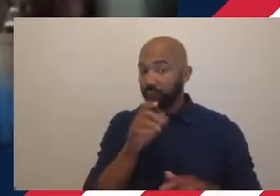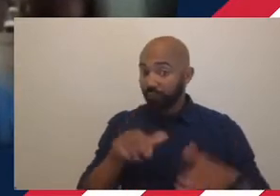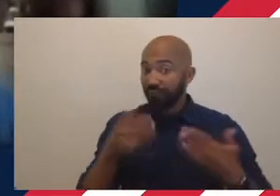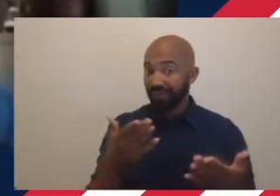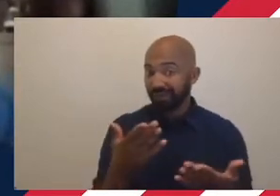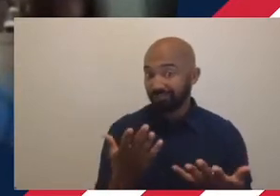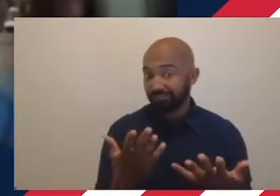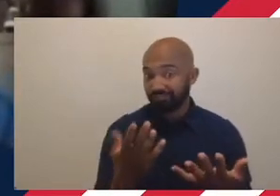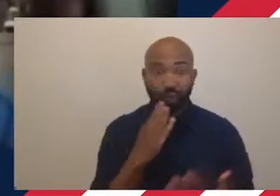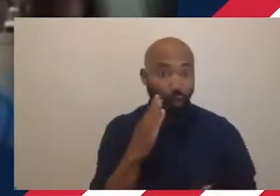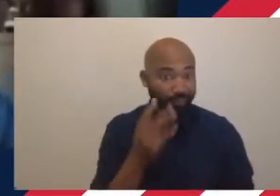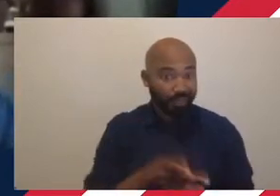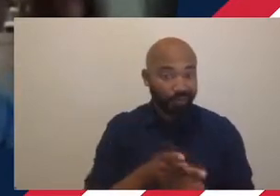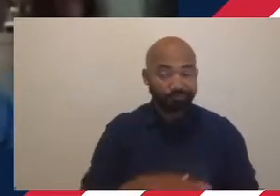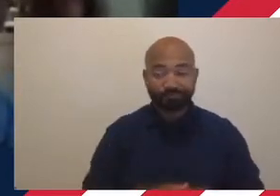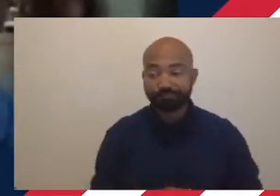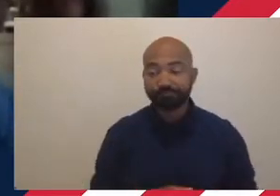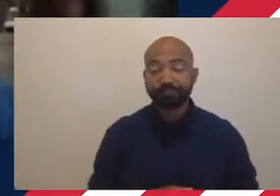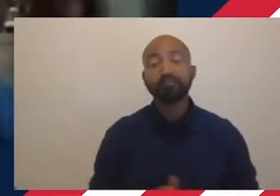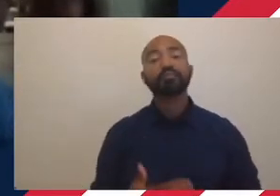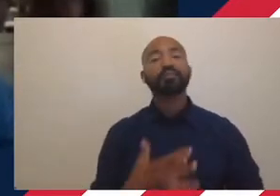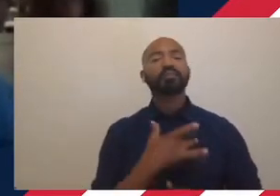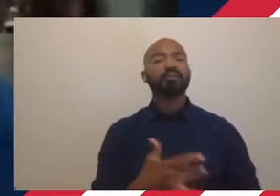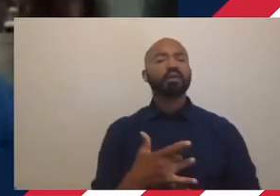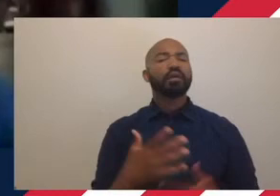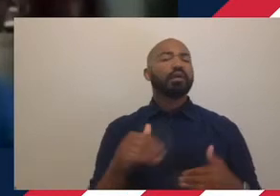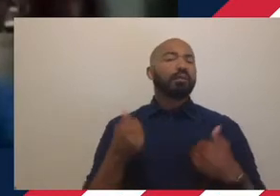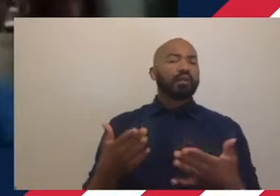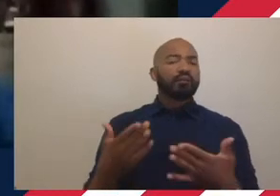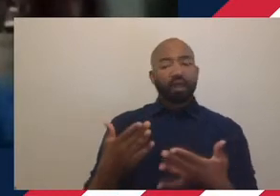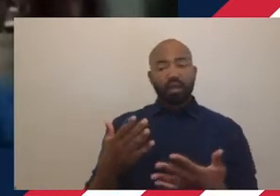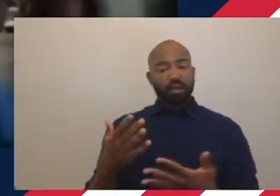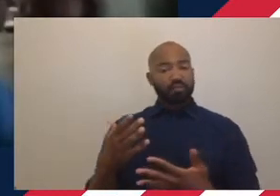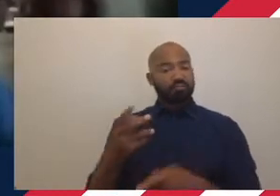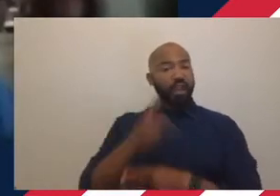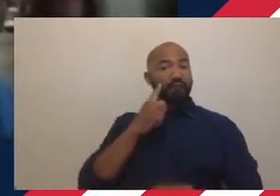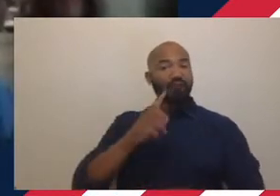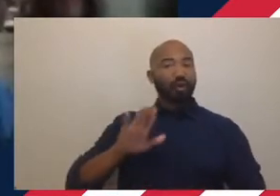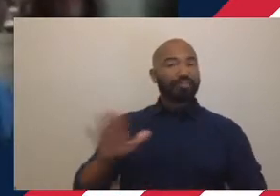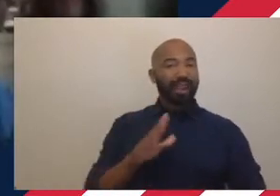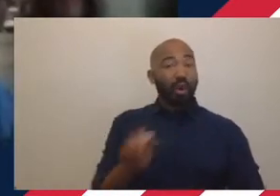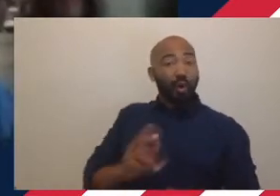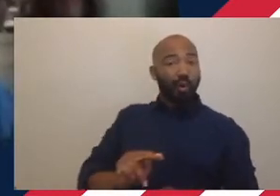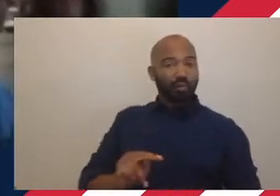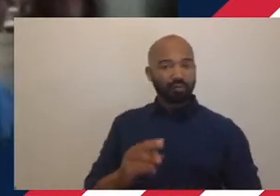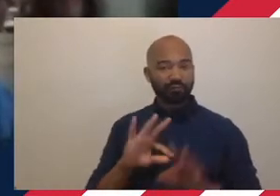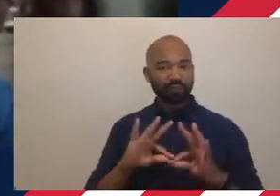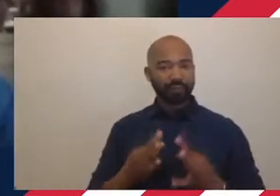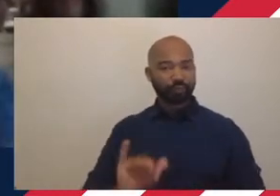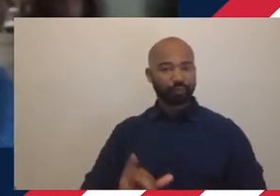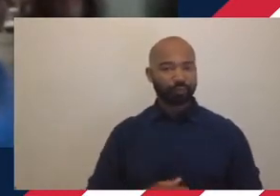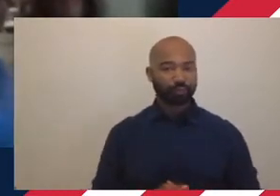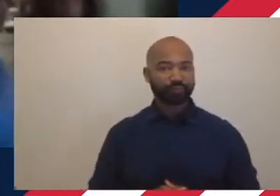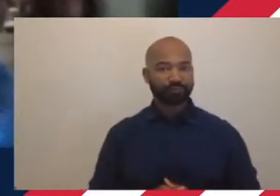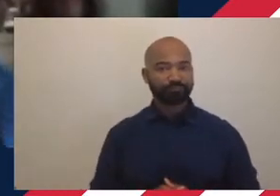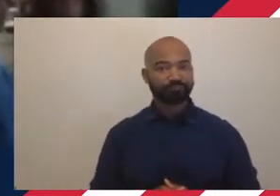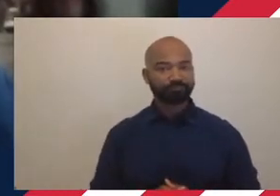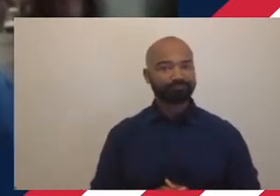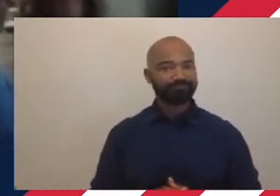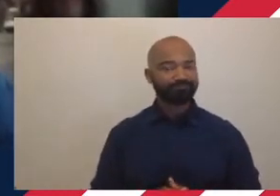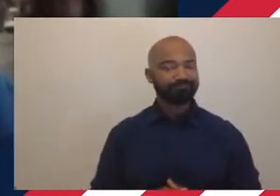Home care providers provide care for their family members. And so, that's been